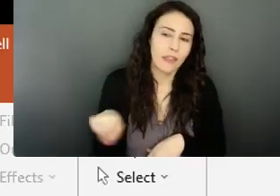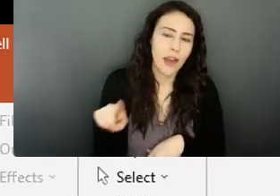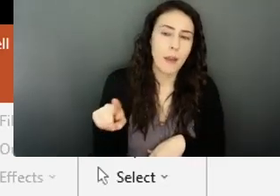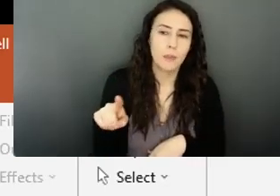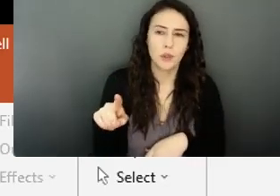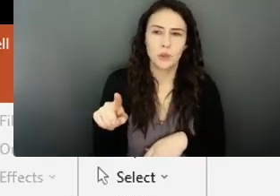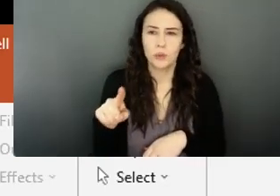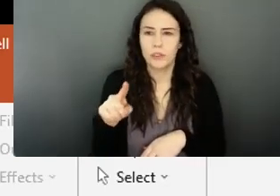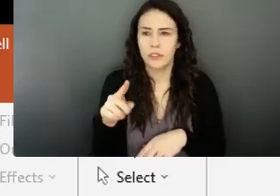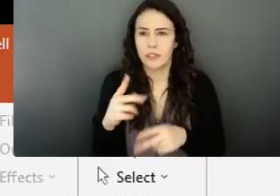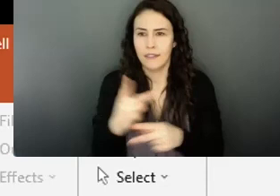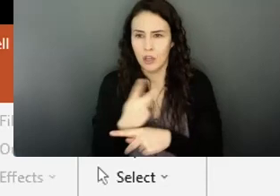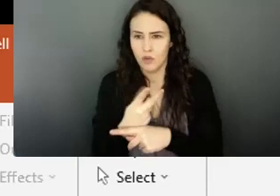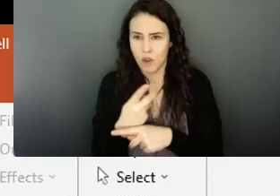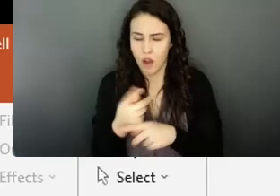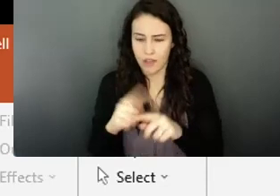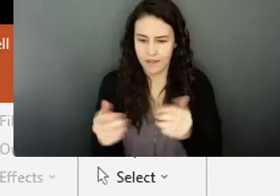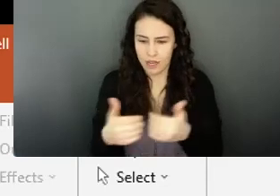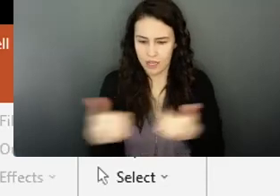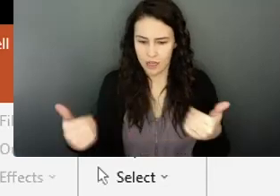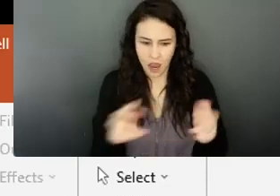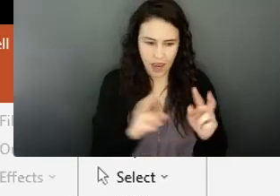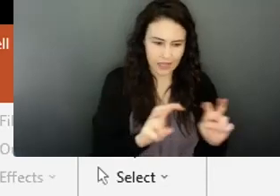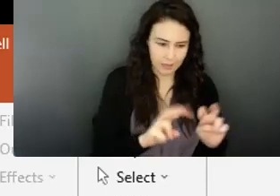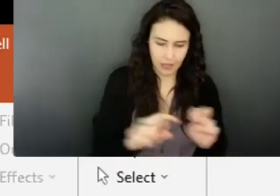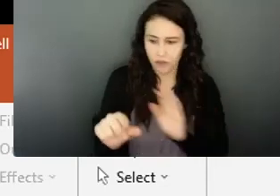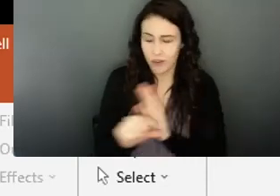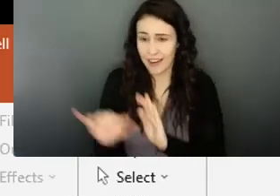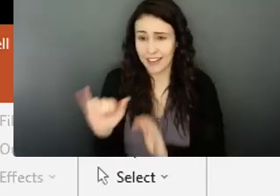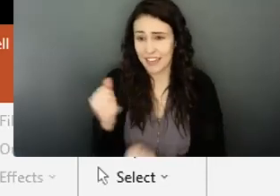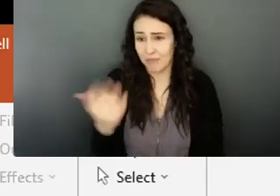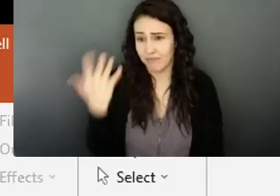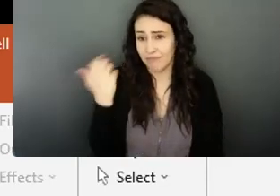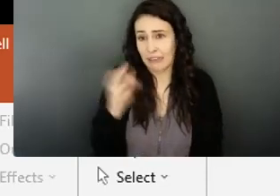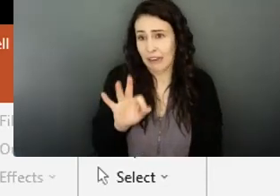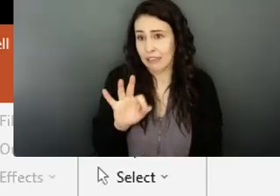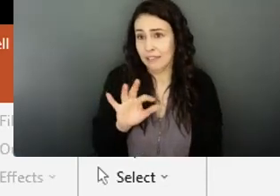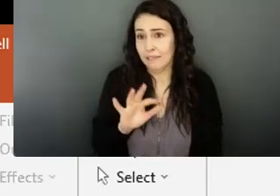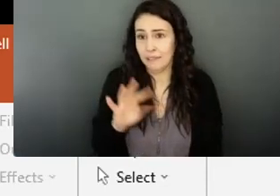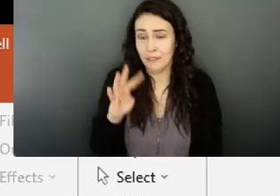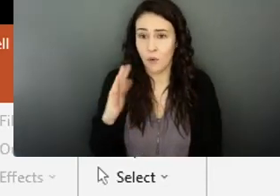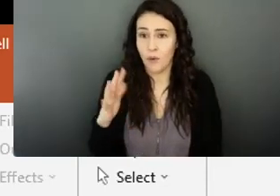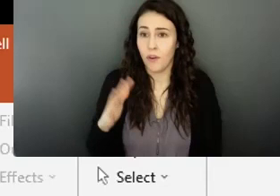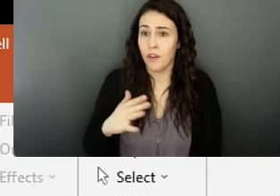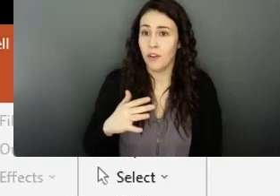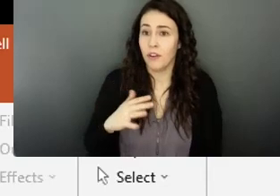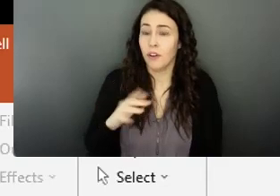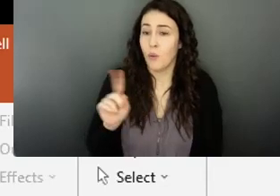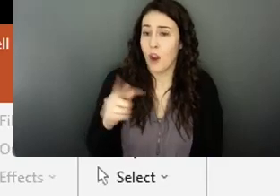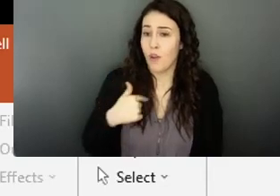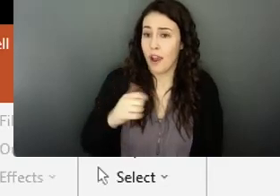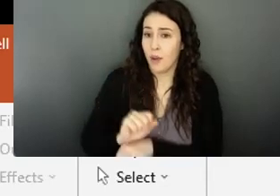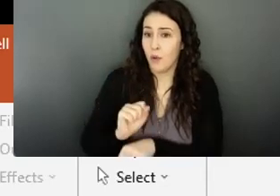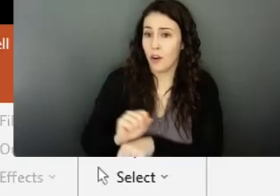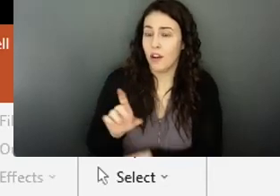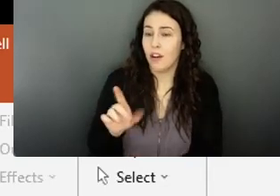grading. Just like in 1994, my faculty at the career college where I served as dean had to